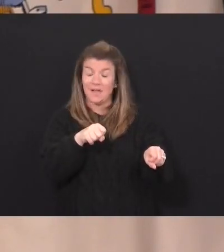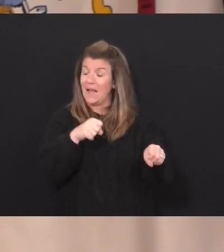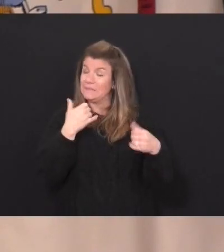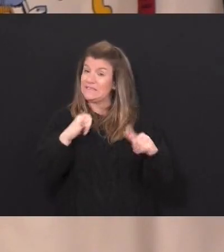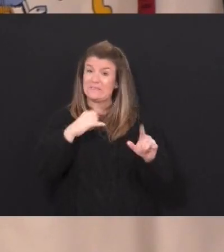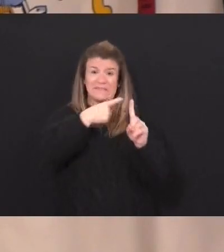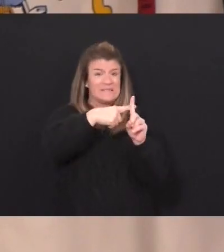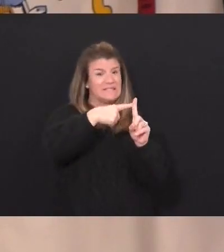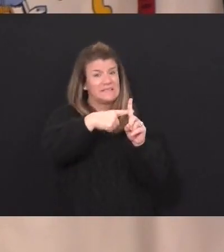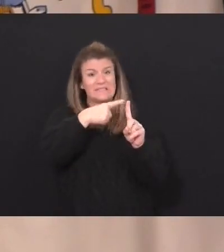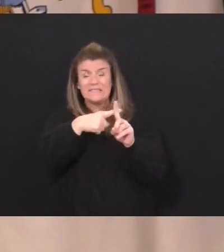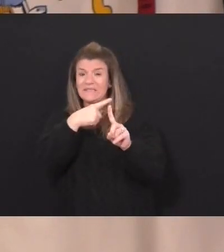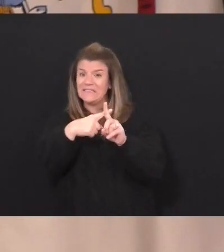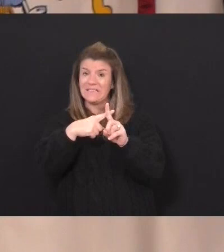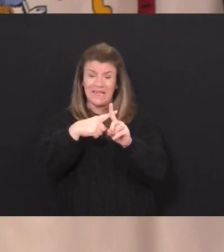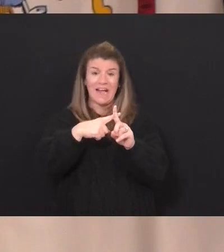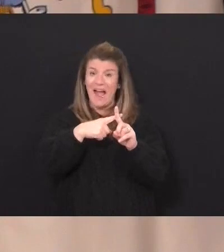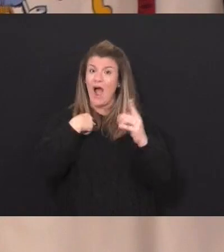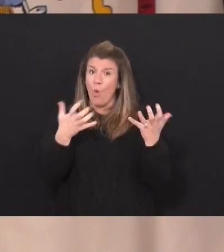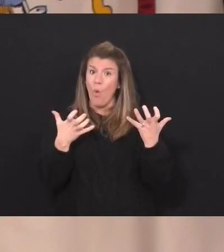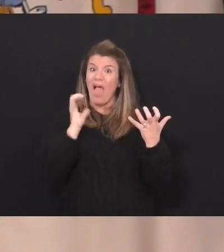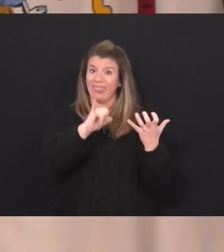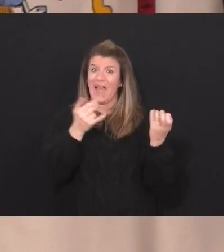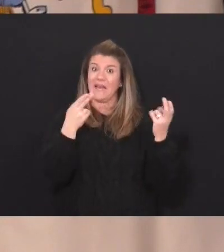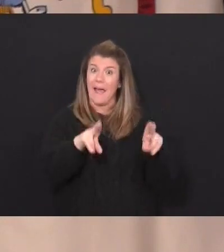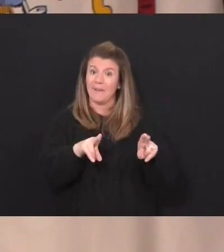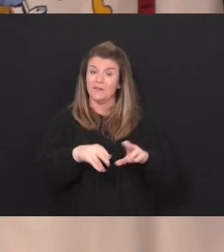hopeful that we're going to be able to do that.